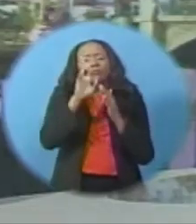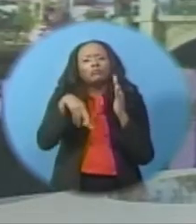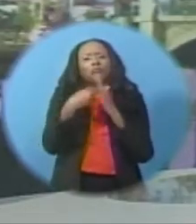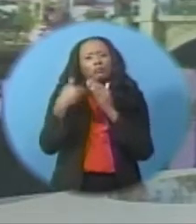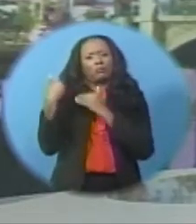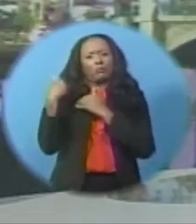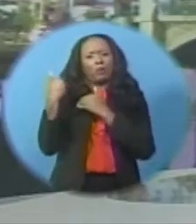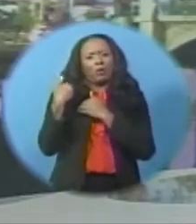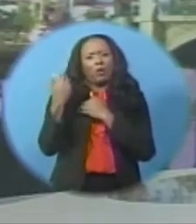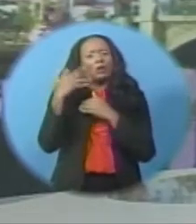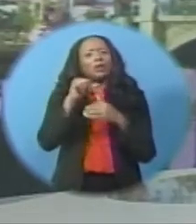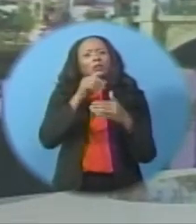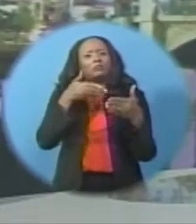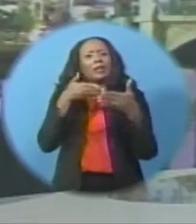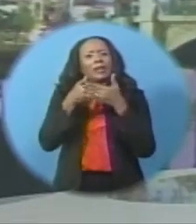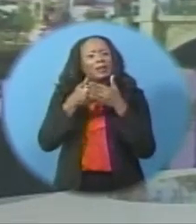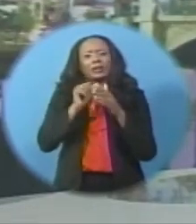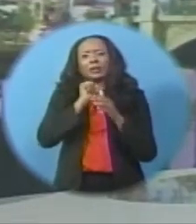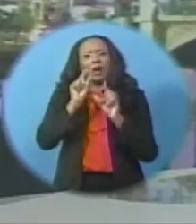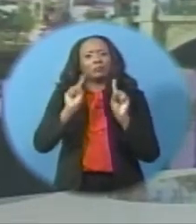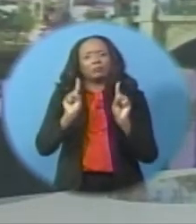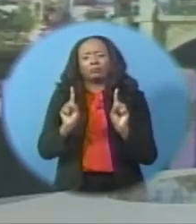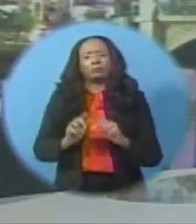it. Kareem Smith tells us more.